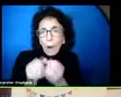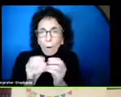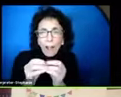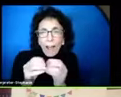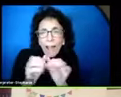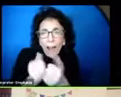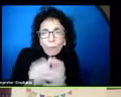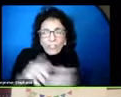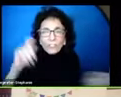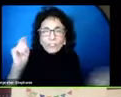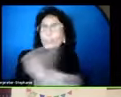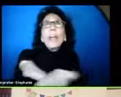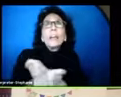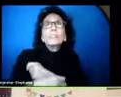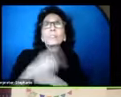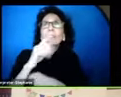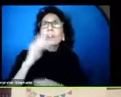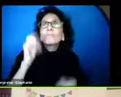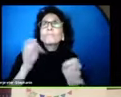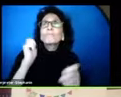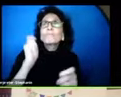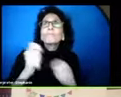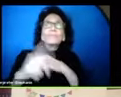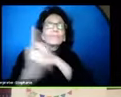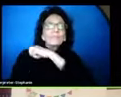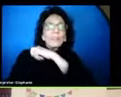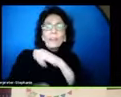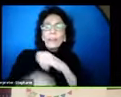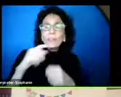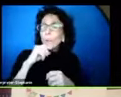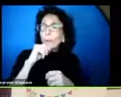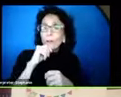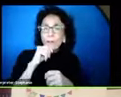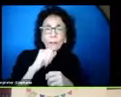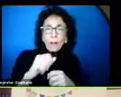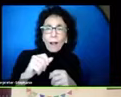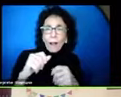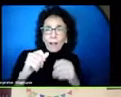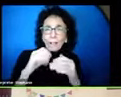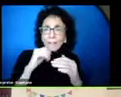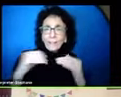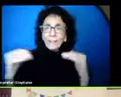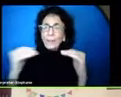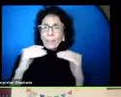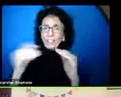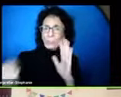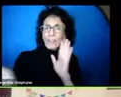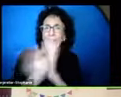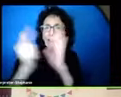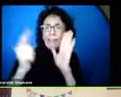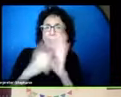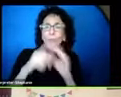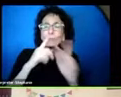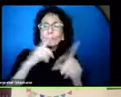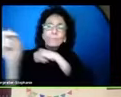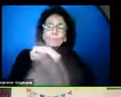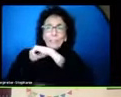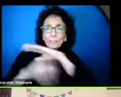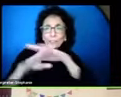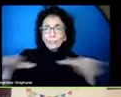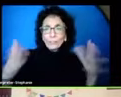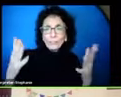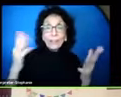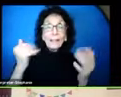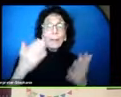It's a pleasure to be out here now. Unjust sentences that we had to children. It's a pleasure to be out here now strategizing about how we